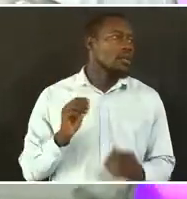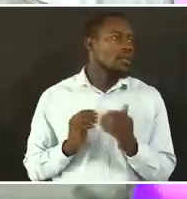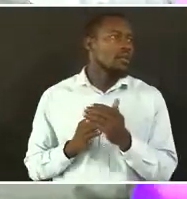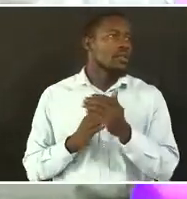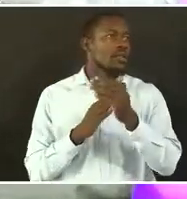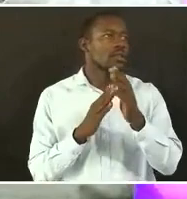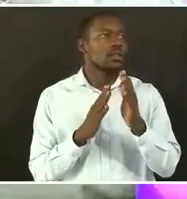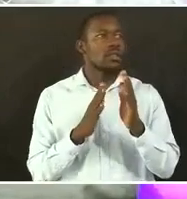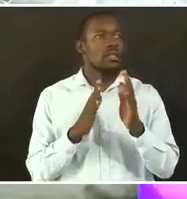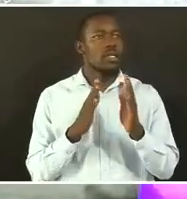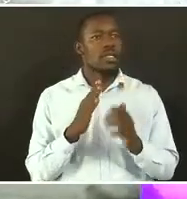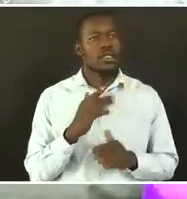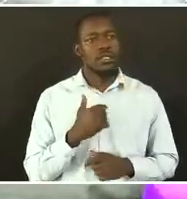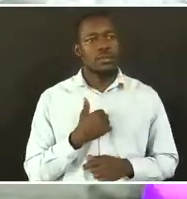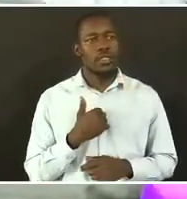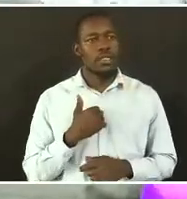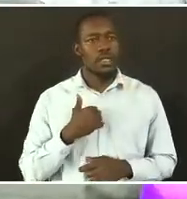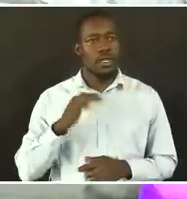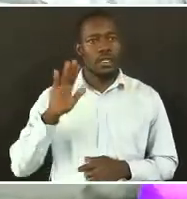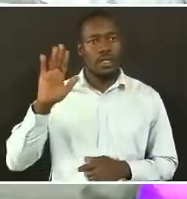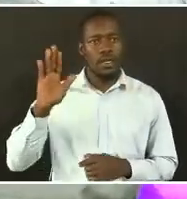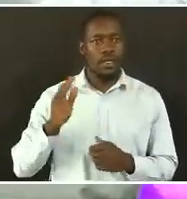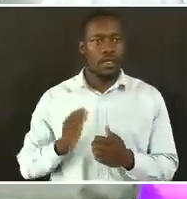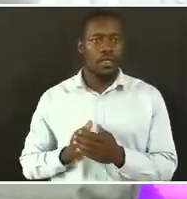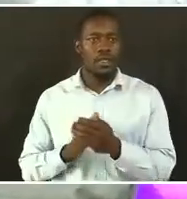He leadeth me.